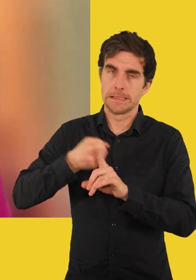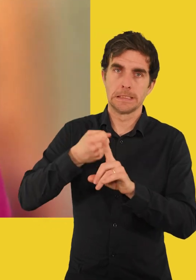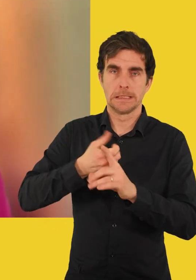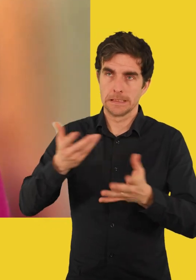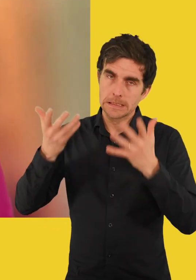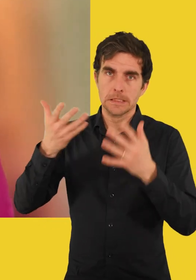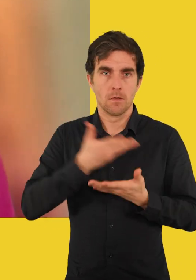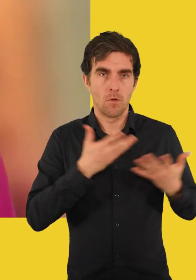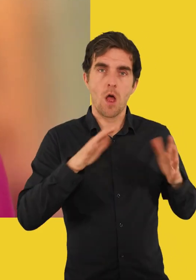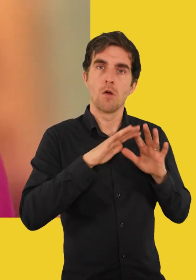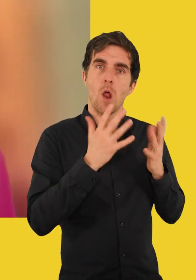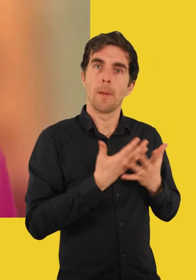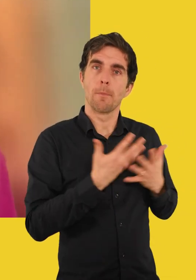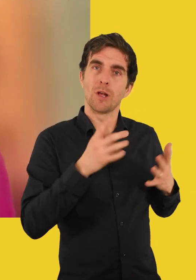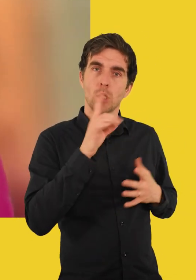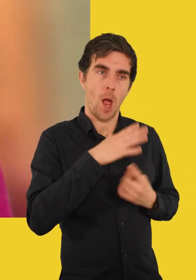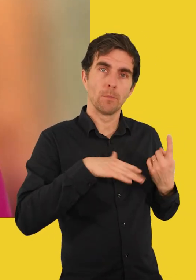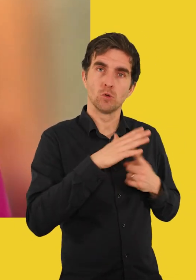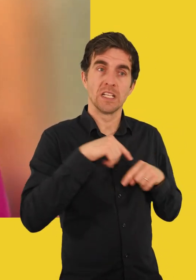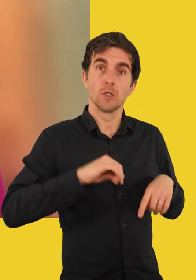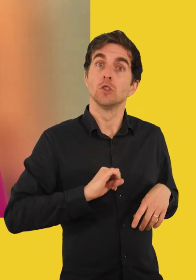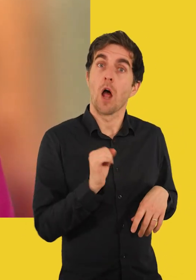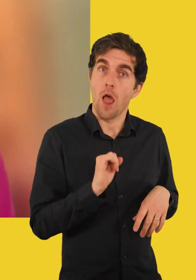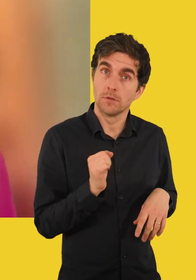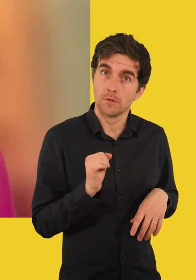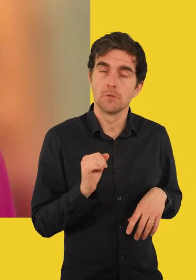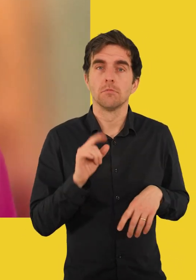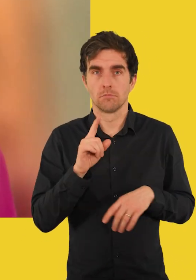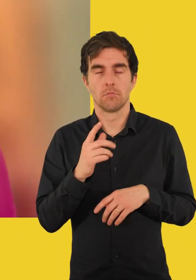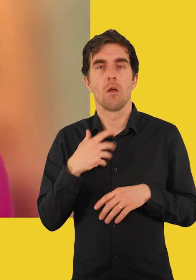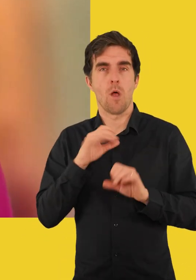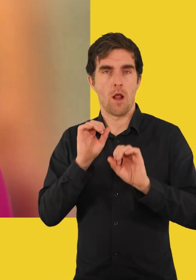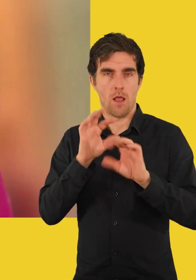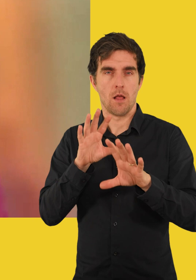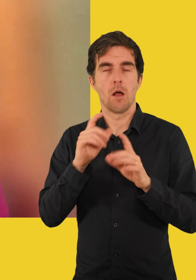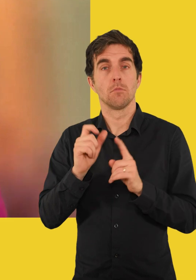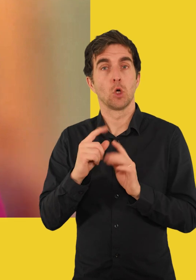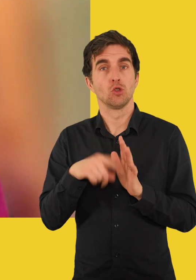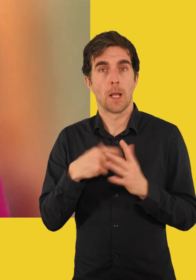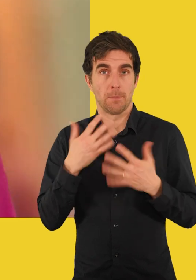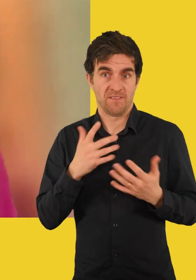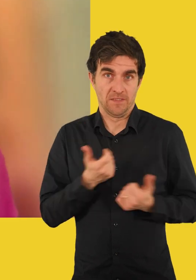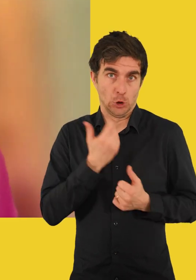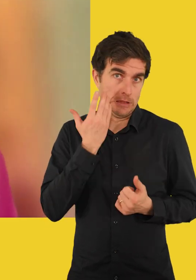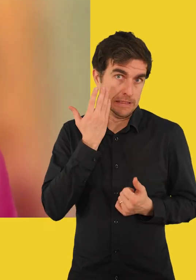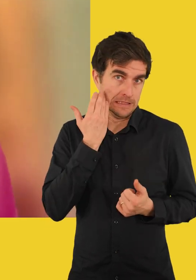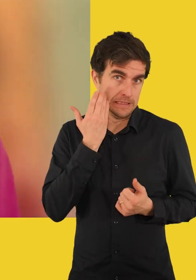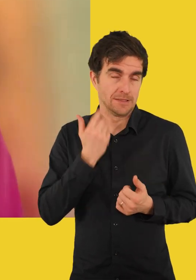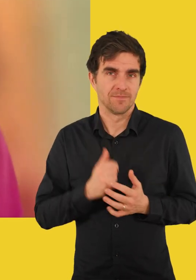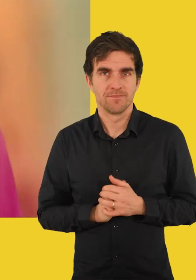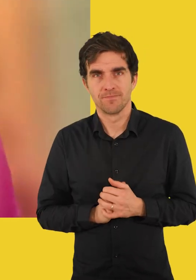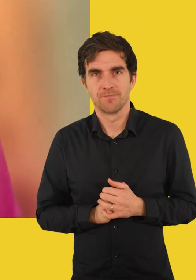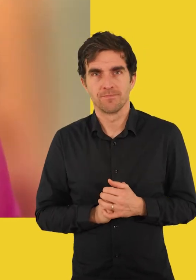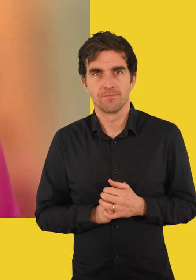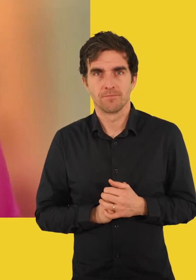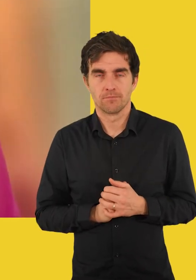voice for global majority community here in Scotland. And on that note, let me share a project that I'd